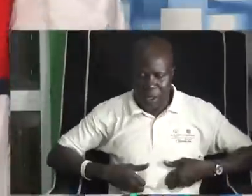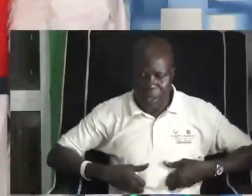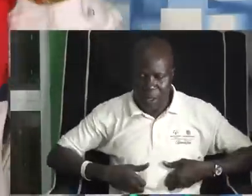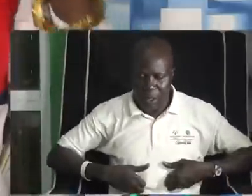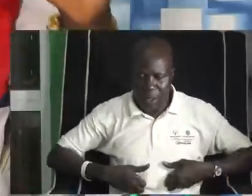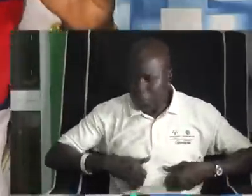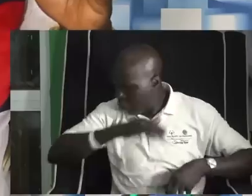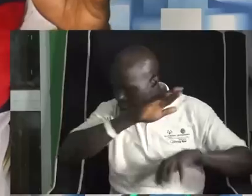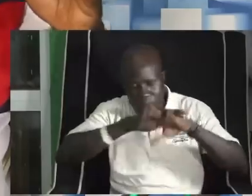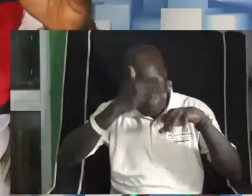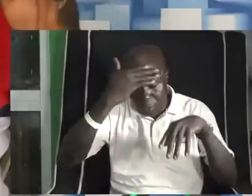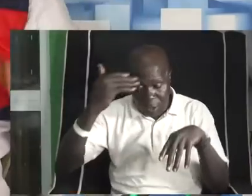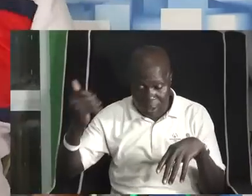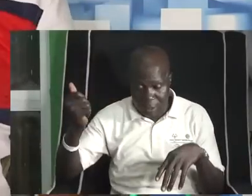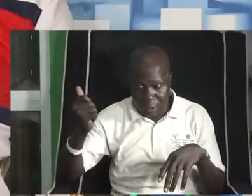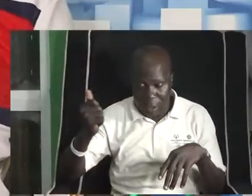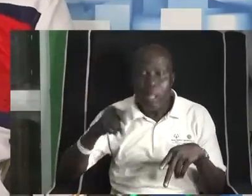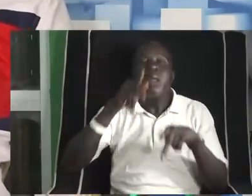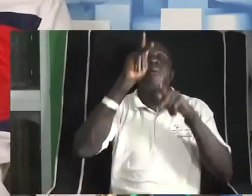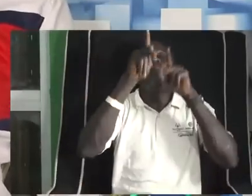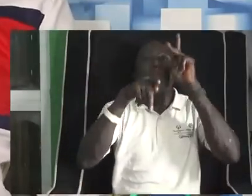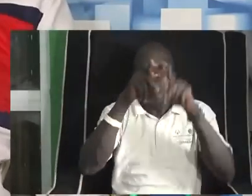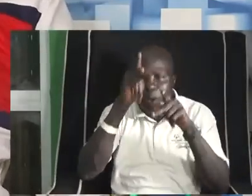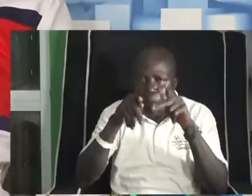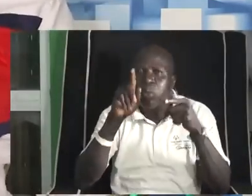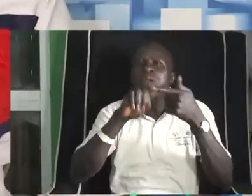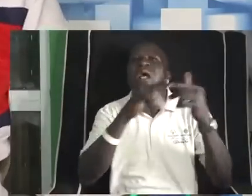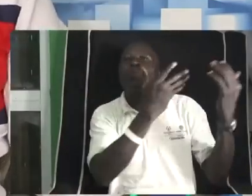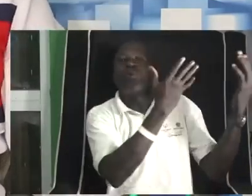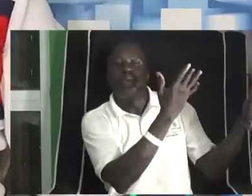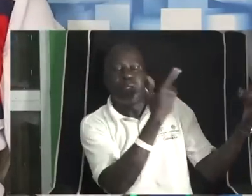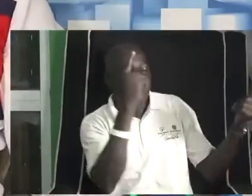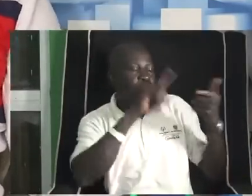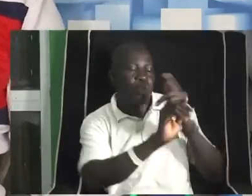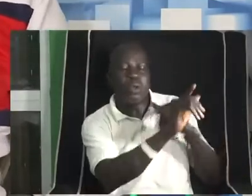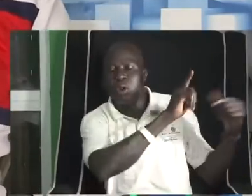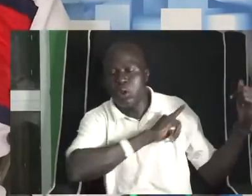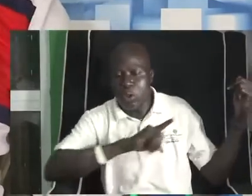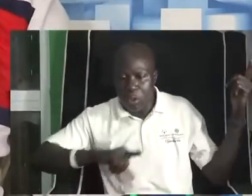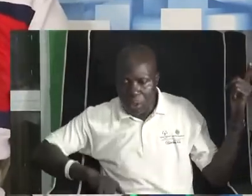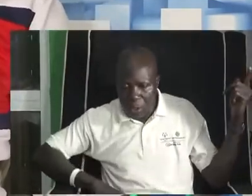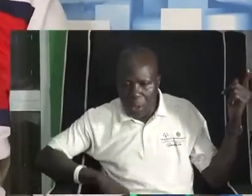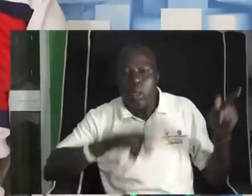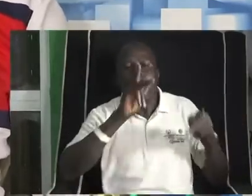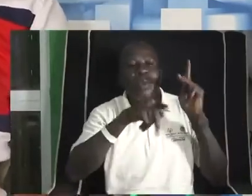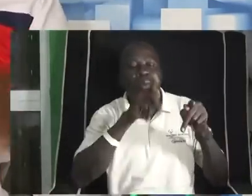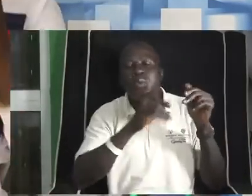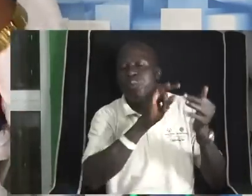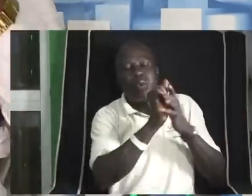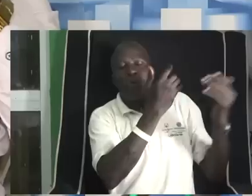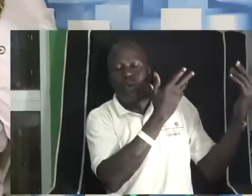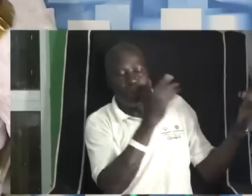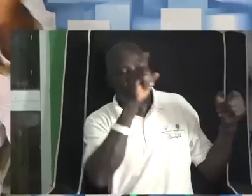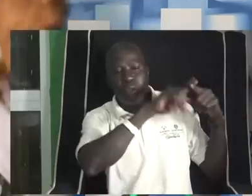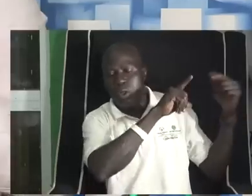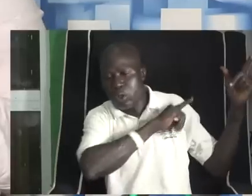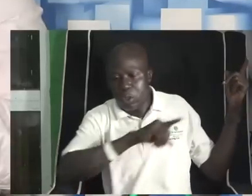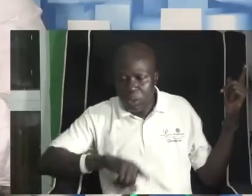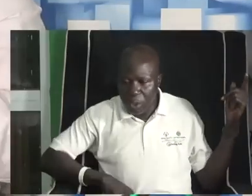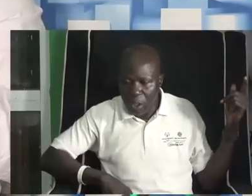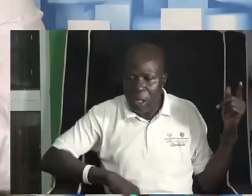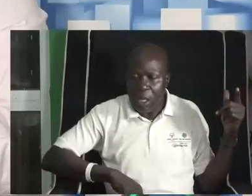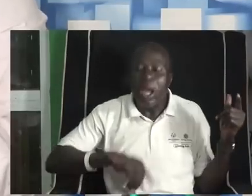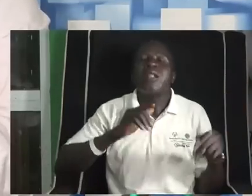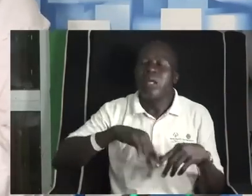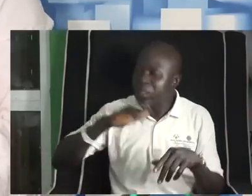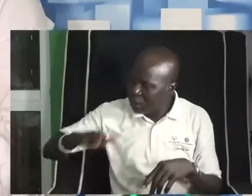Ẹ má gbàgbé o. Don't forget. Àwọn tó bá dúró de Olúwa. Those that wait unto the Lord. Àwọn tó bá dúró de Olúwa. Those that wait upon the Lord. Mo sọ fáwọn